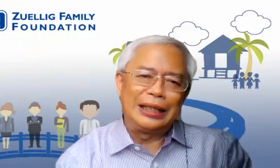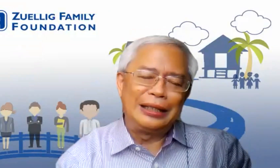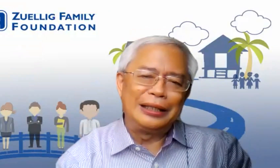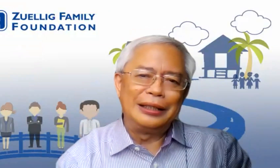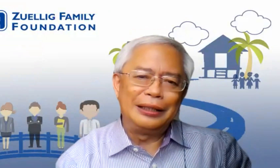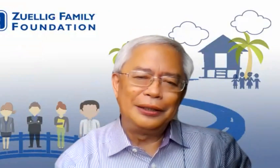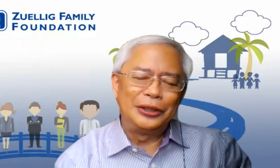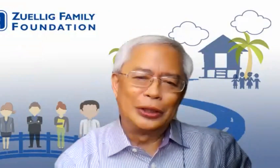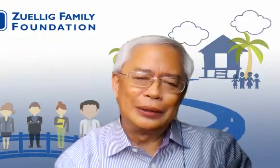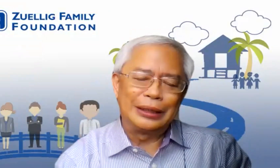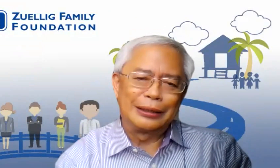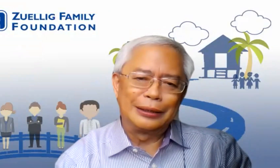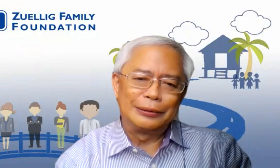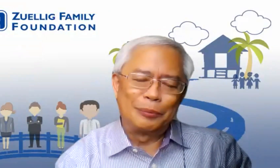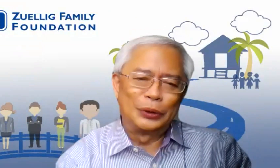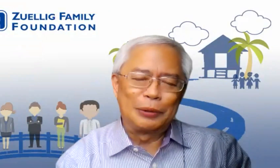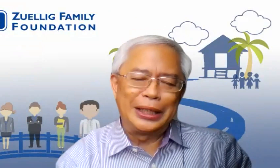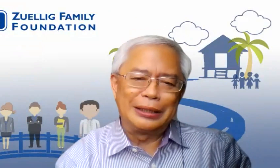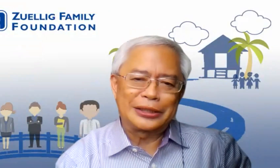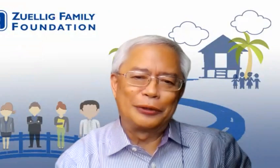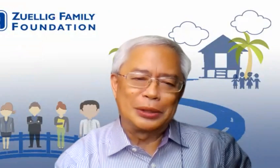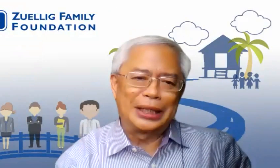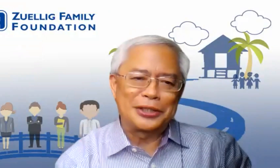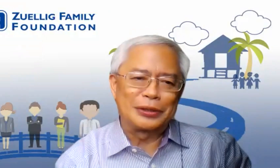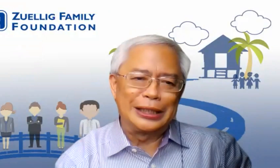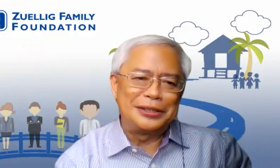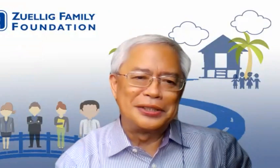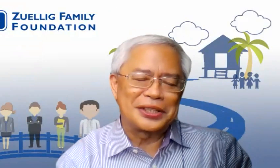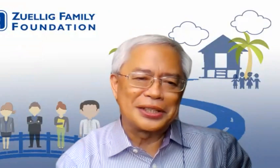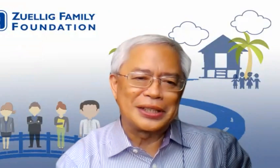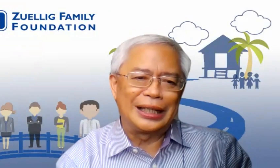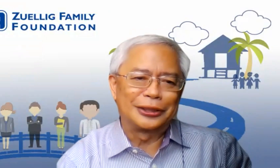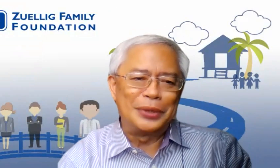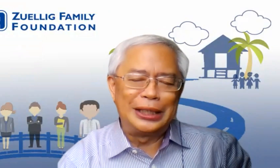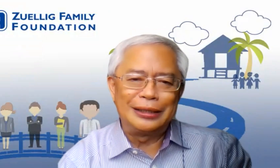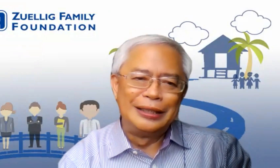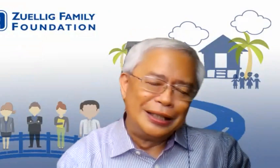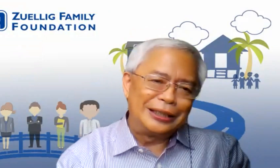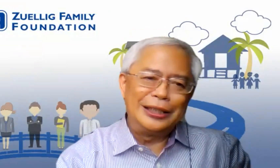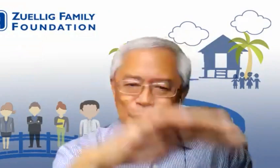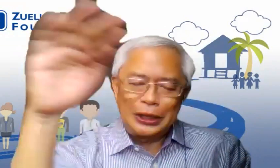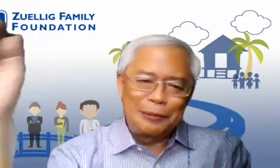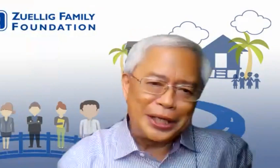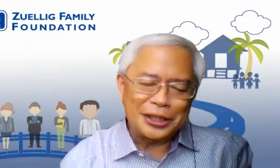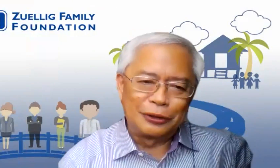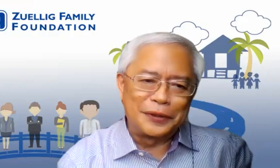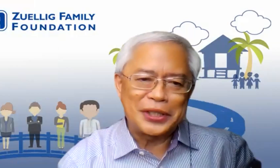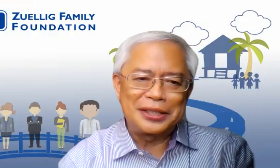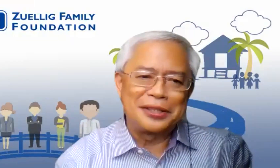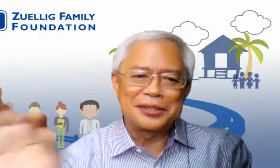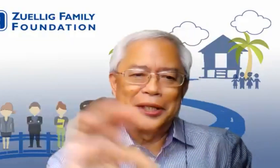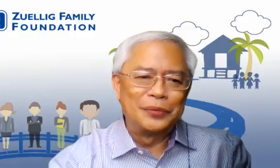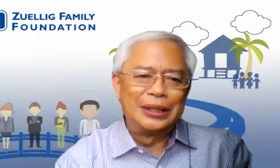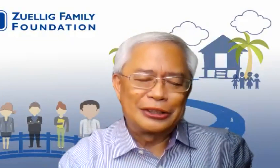is really, ang bottom line, sagot sa mga national agencies kasi sa accountability, they put in place an